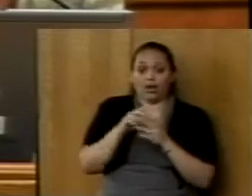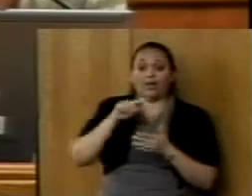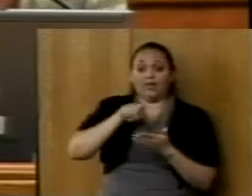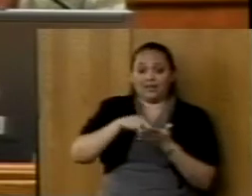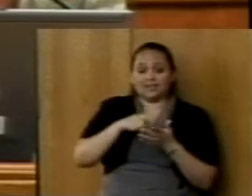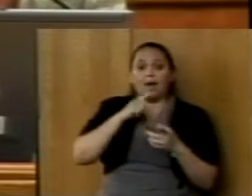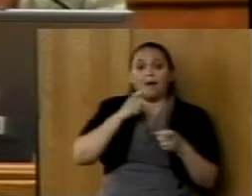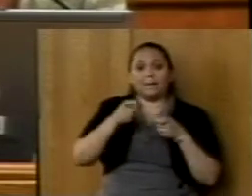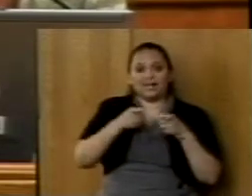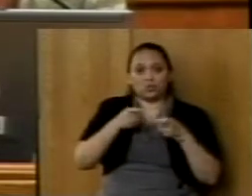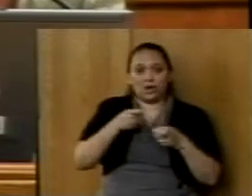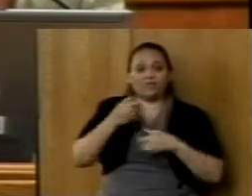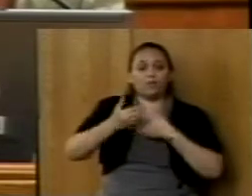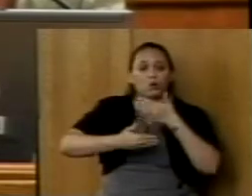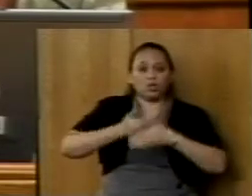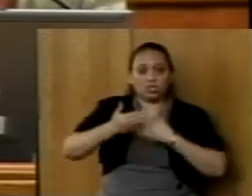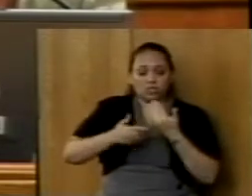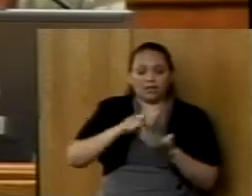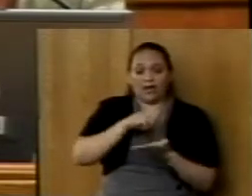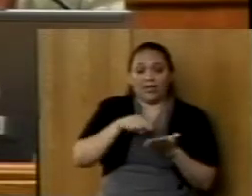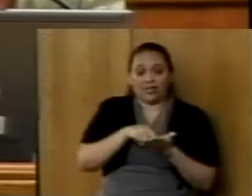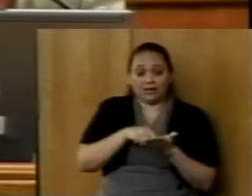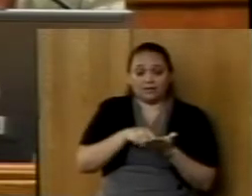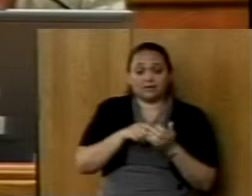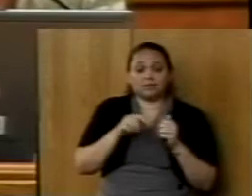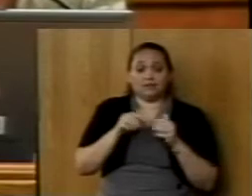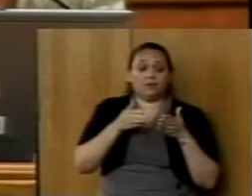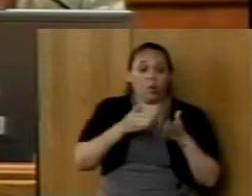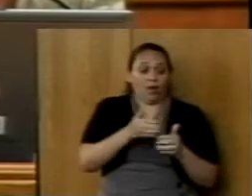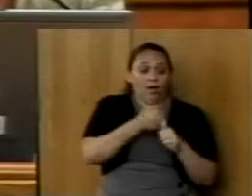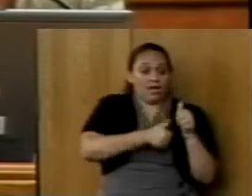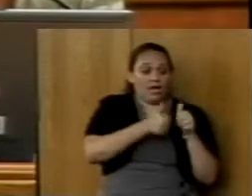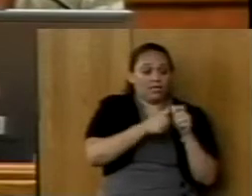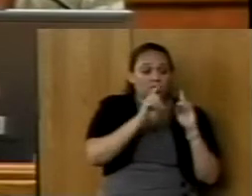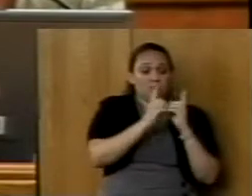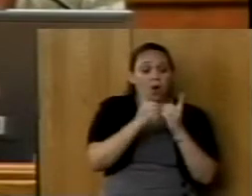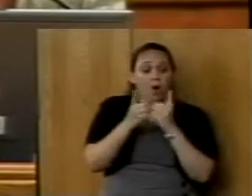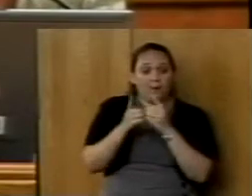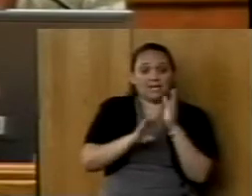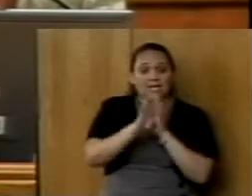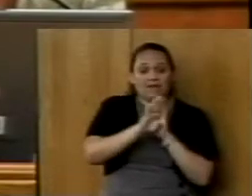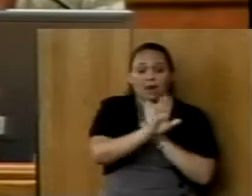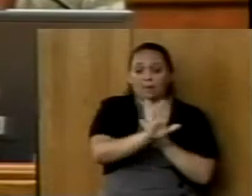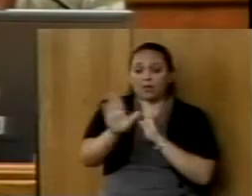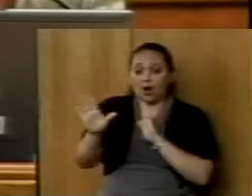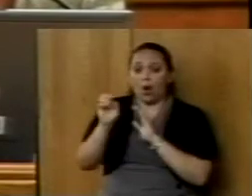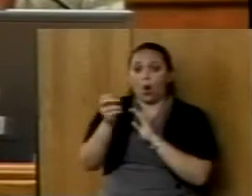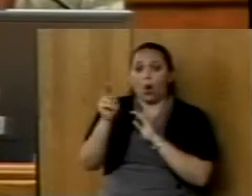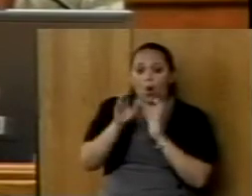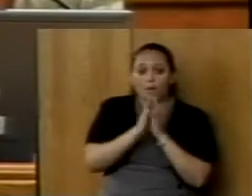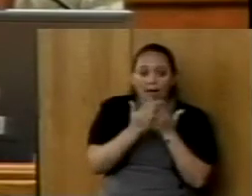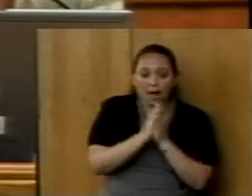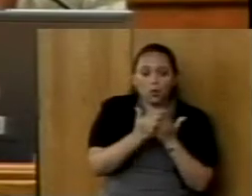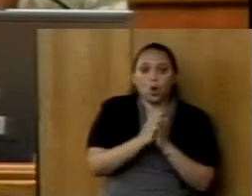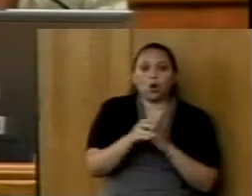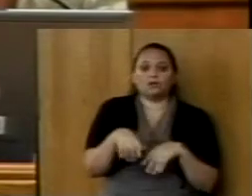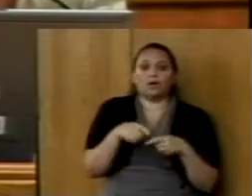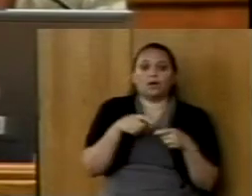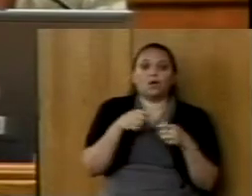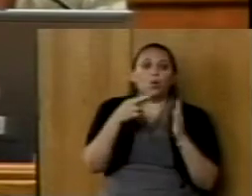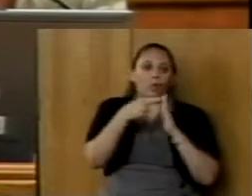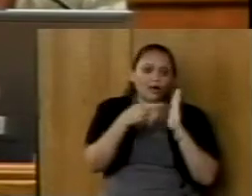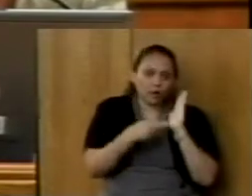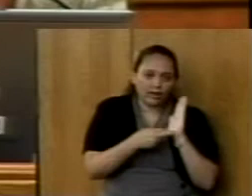procedure. This is the way each department develops their manuals, regulations,